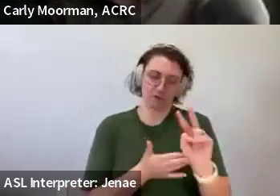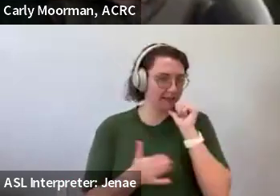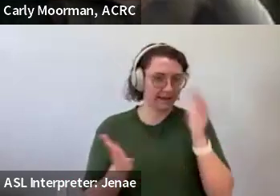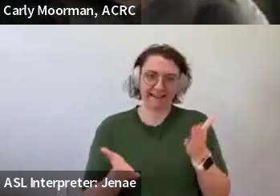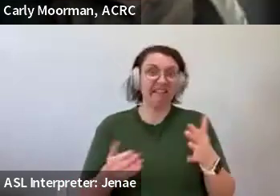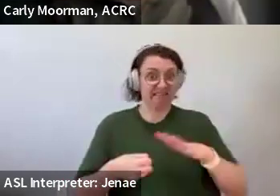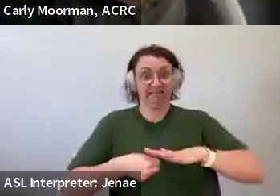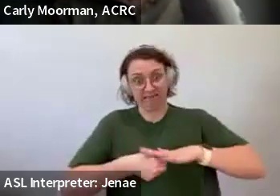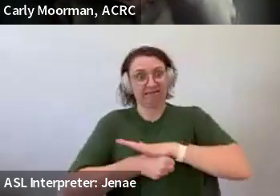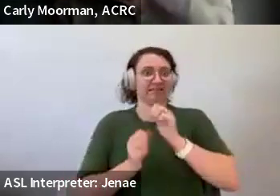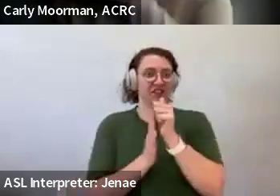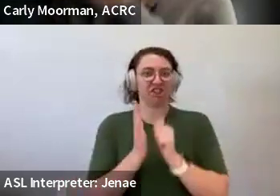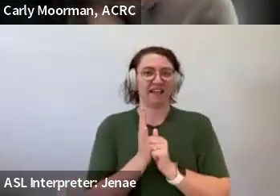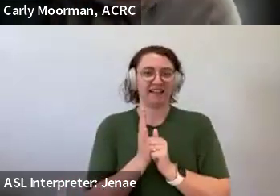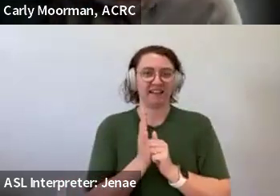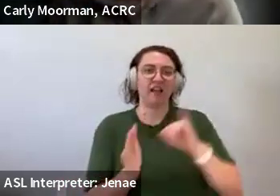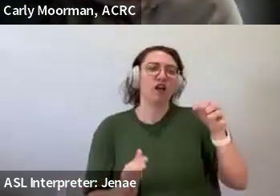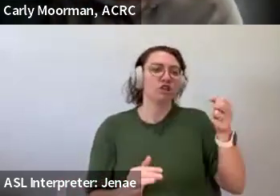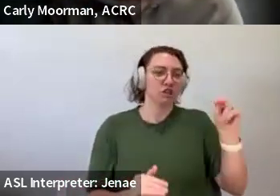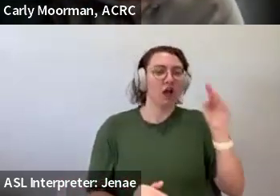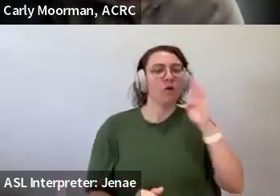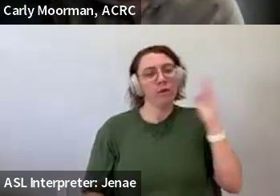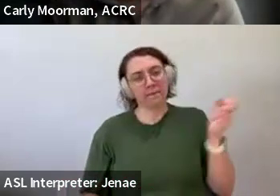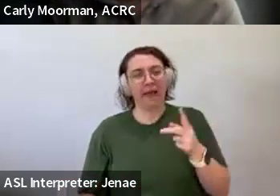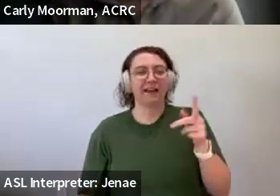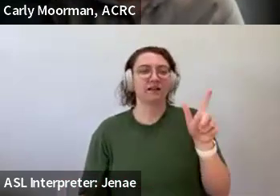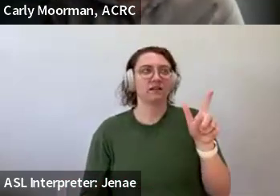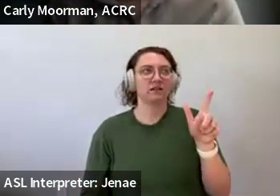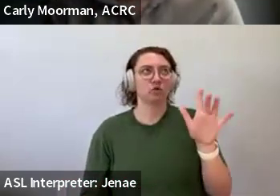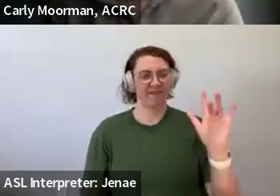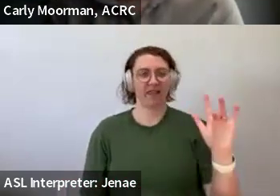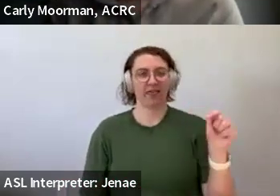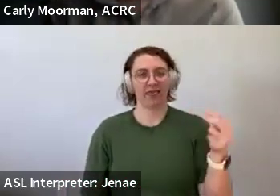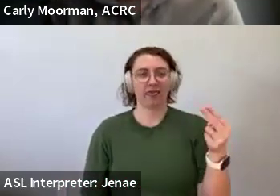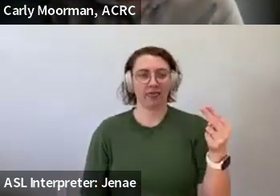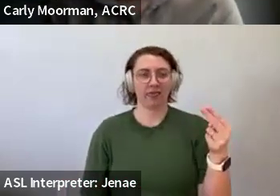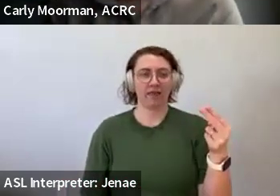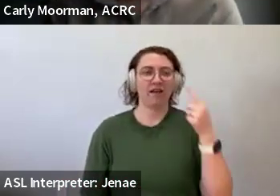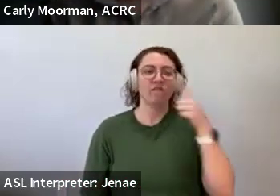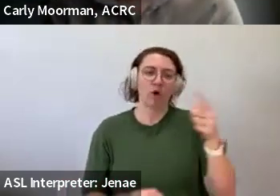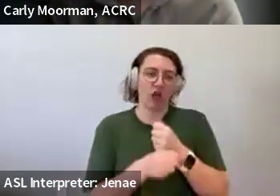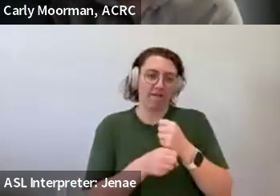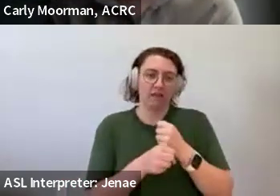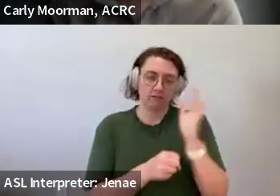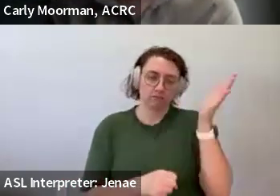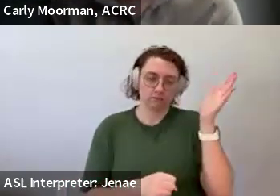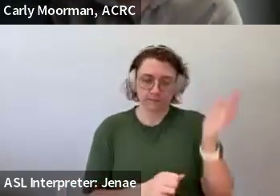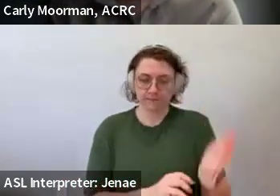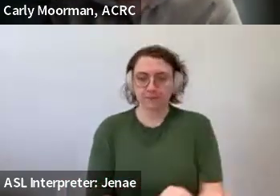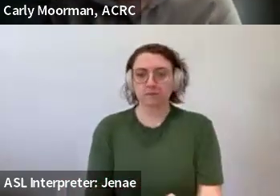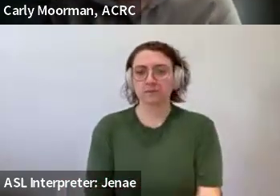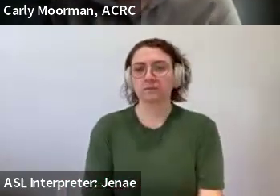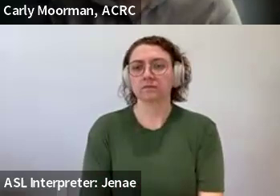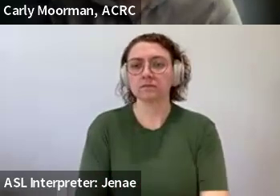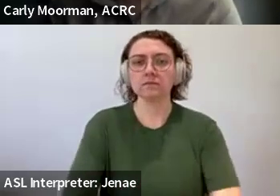packed agenda for you. John will be back on the 24th, or excuse me, the 25th of this month to present for coffee. So today we're